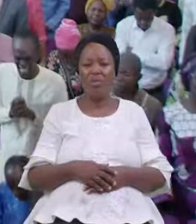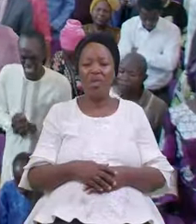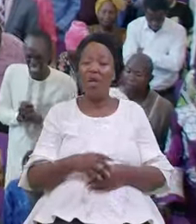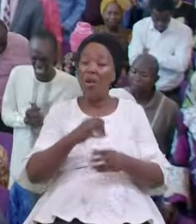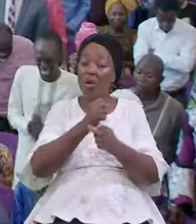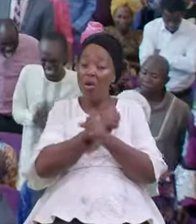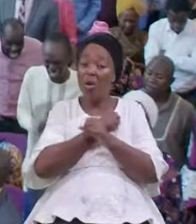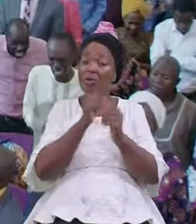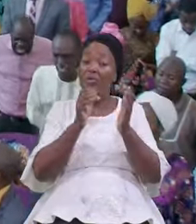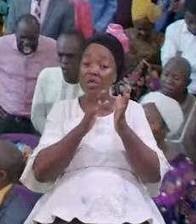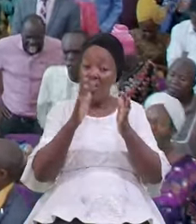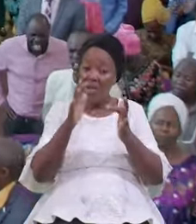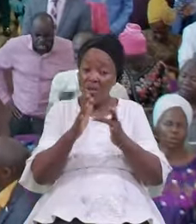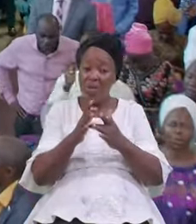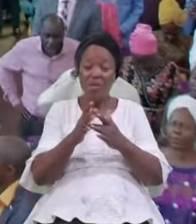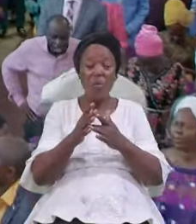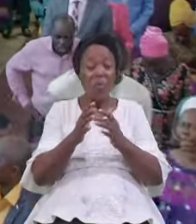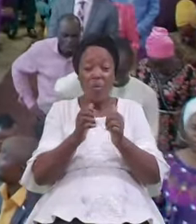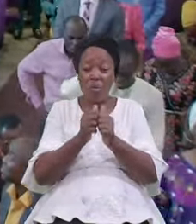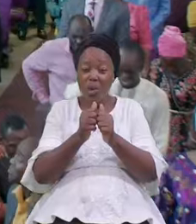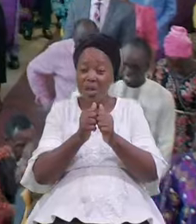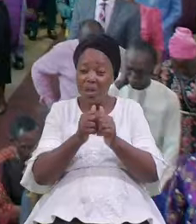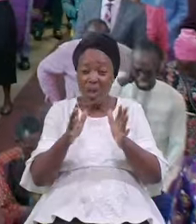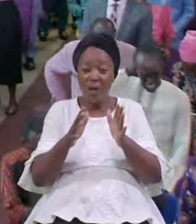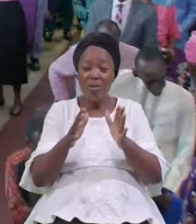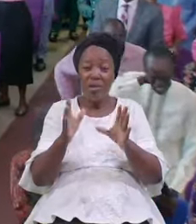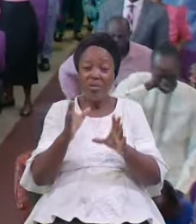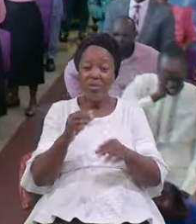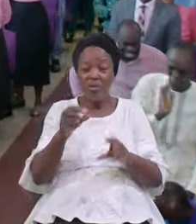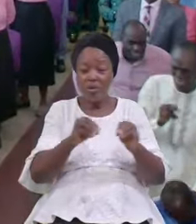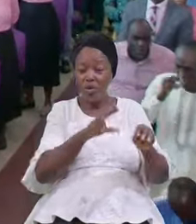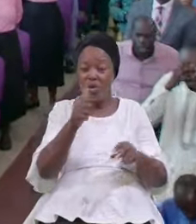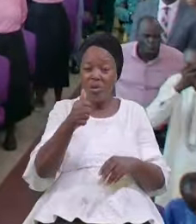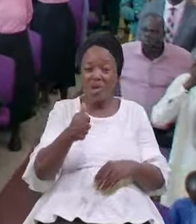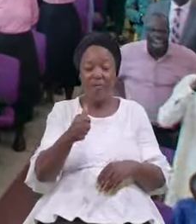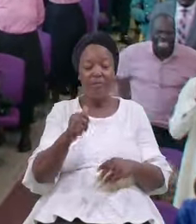Loving him selflessly. Loving.